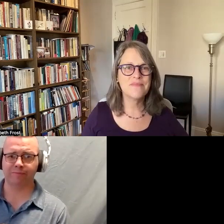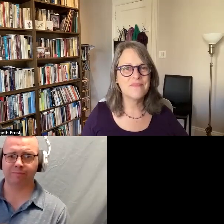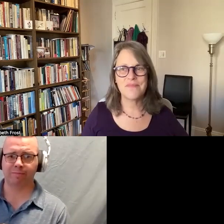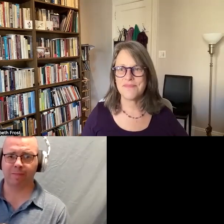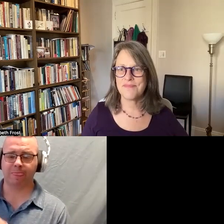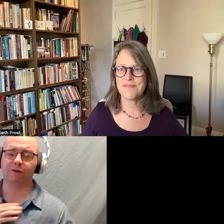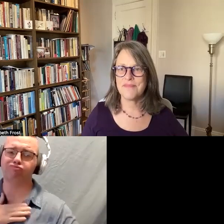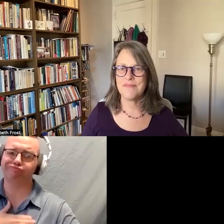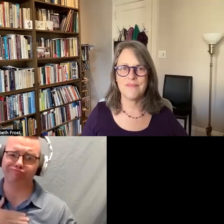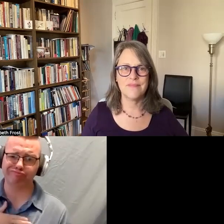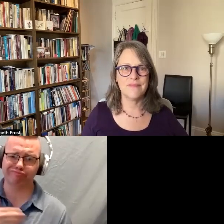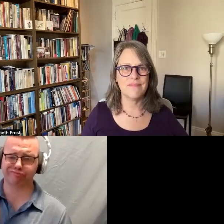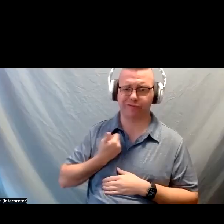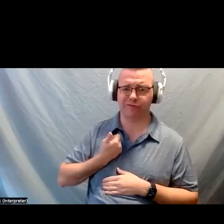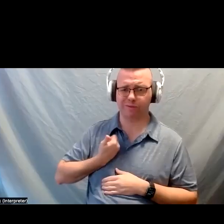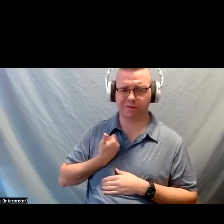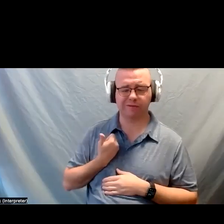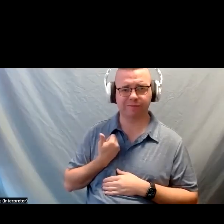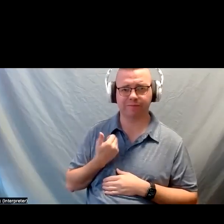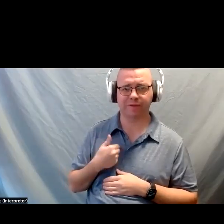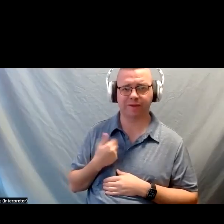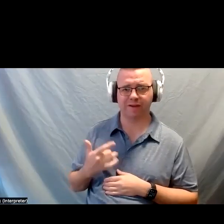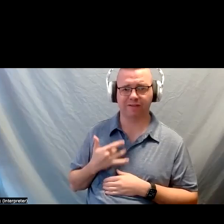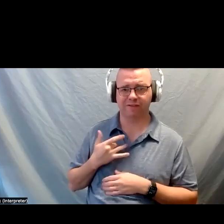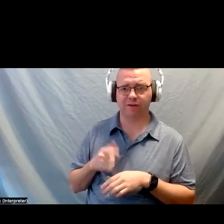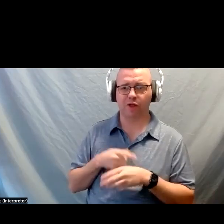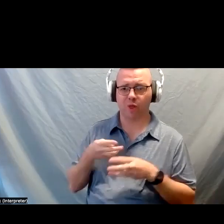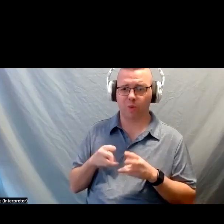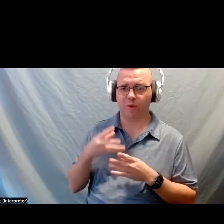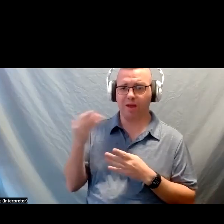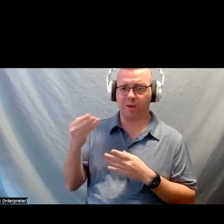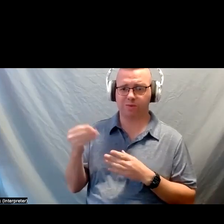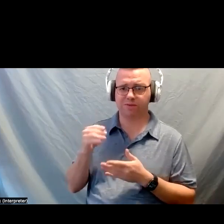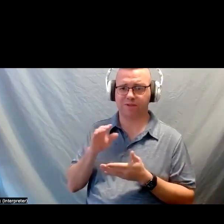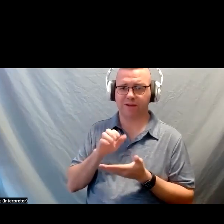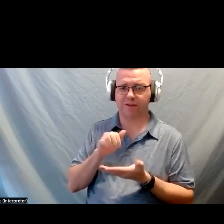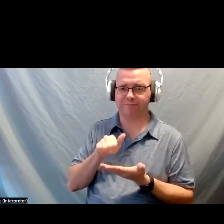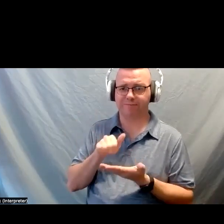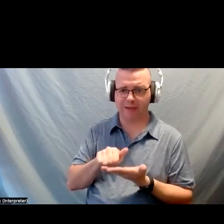a great pleasure for me. I feel a long way outside the academy,